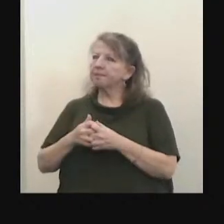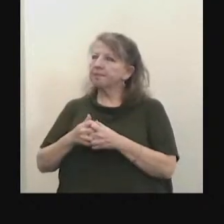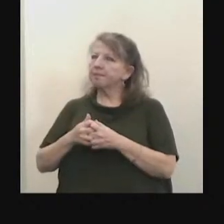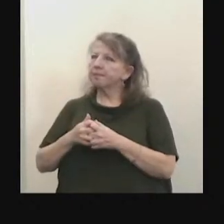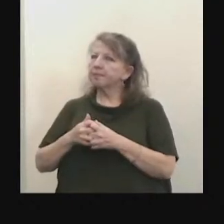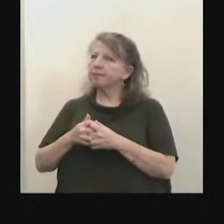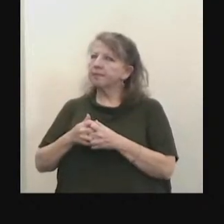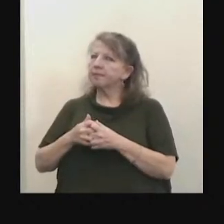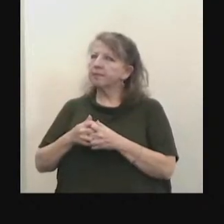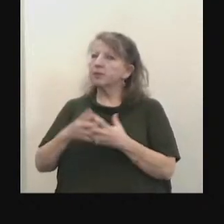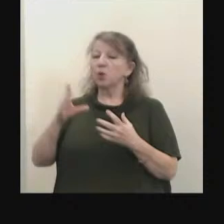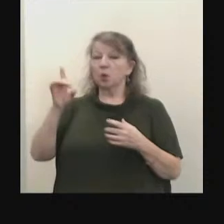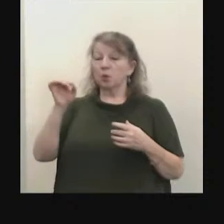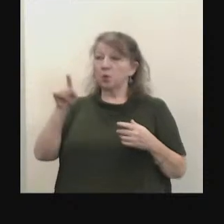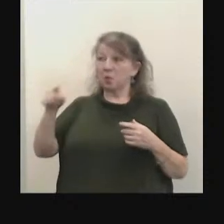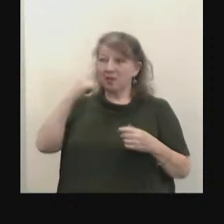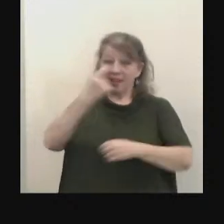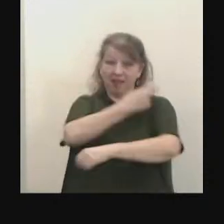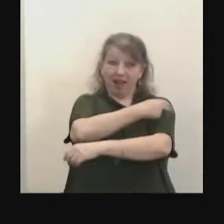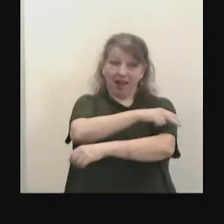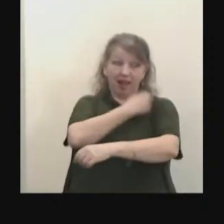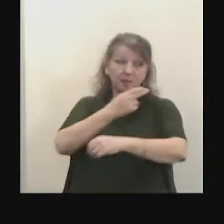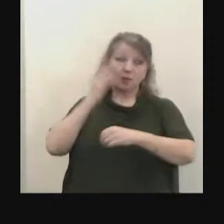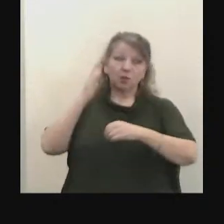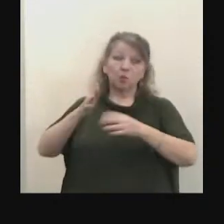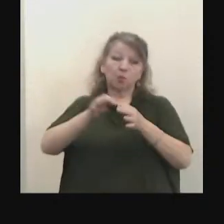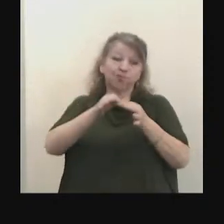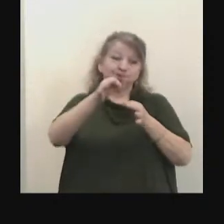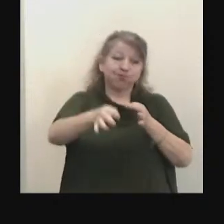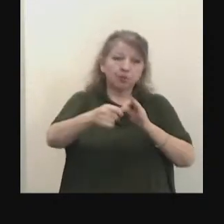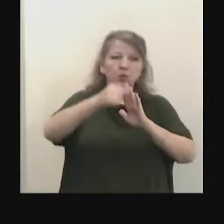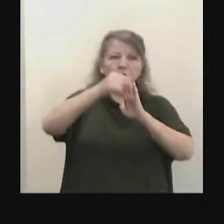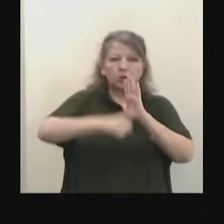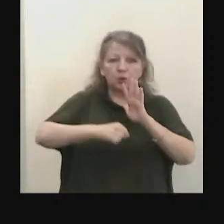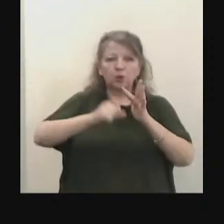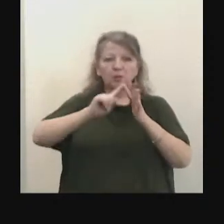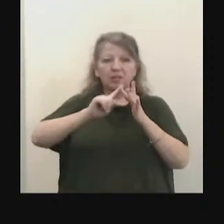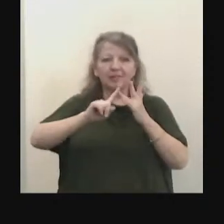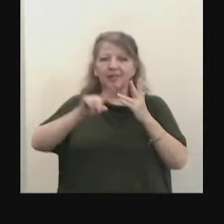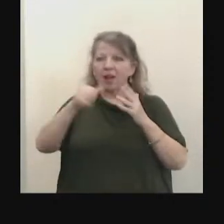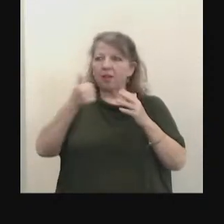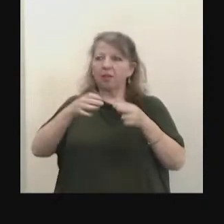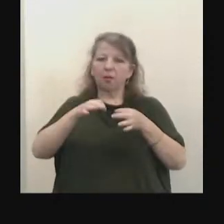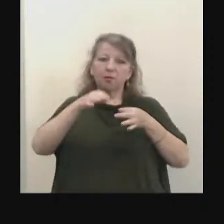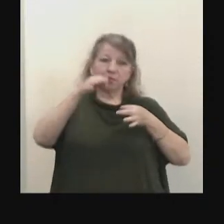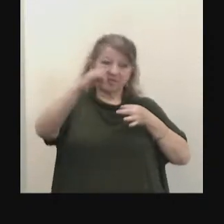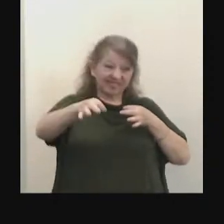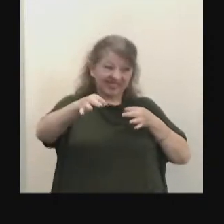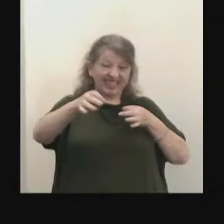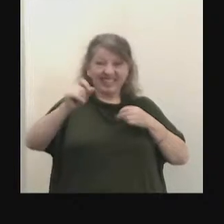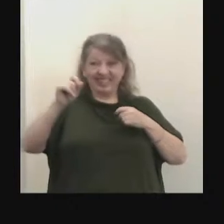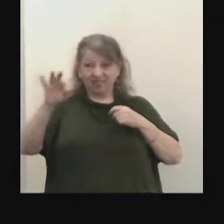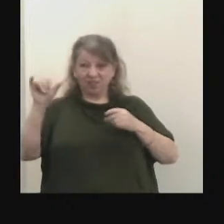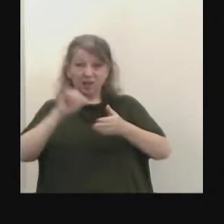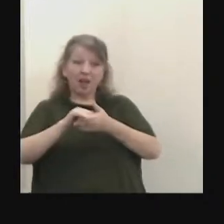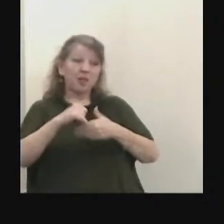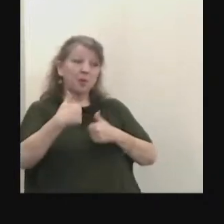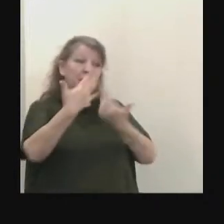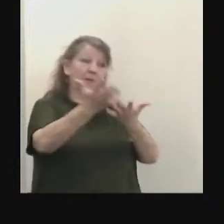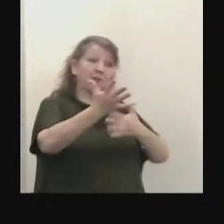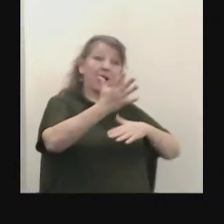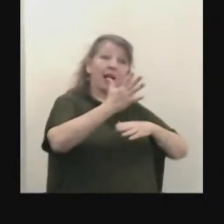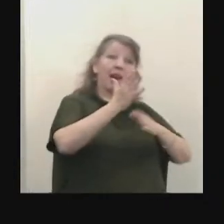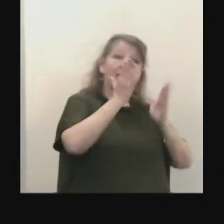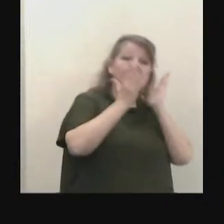surgeries in hospitals, non-emergency surgeries in hospitals and other procedures would provide the bed cushion that would